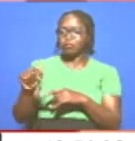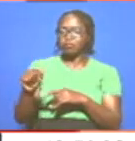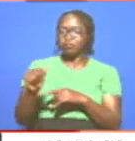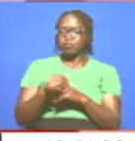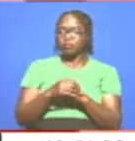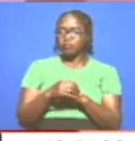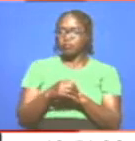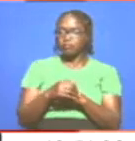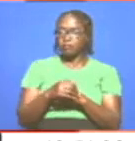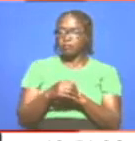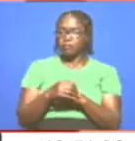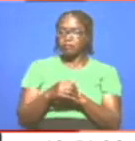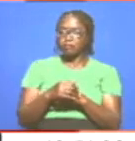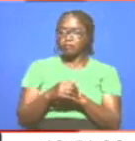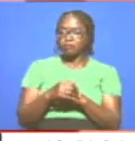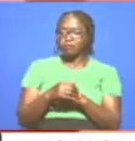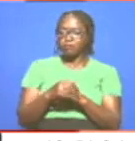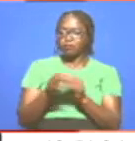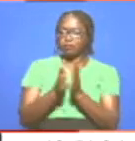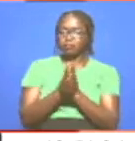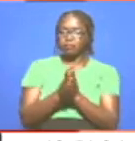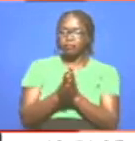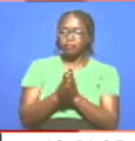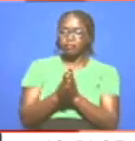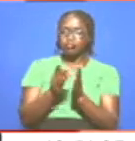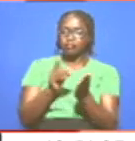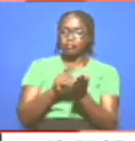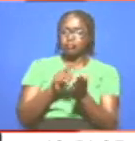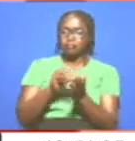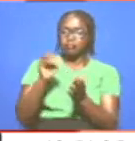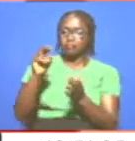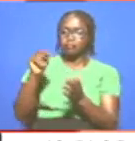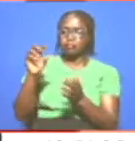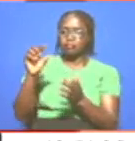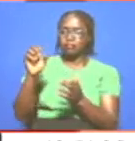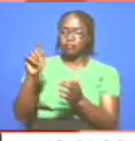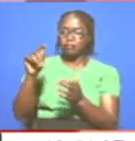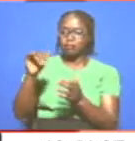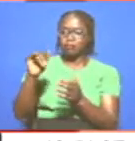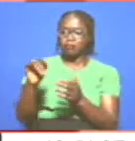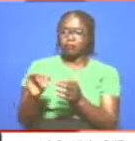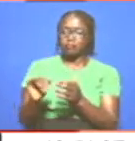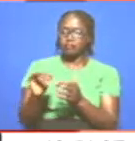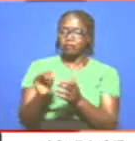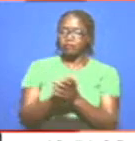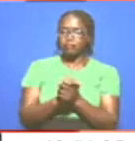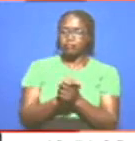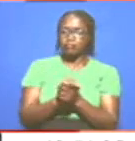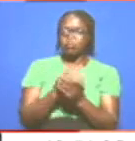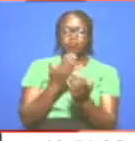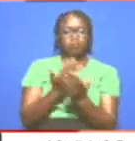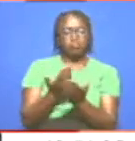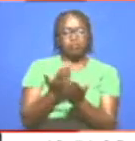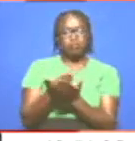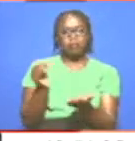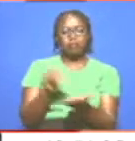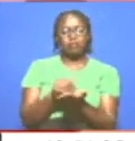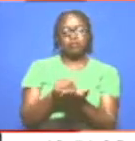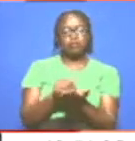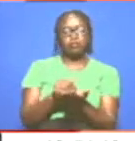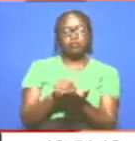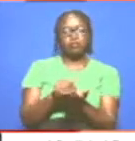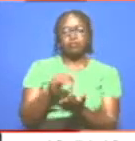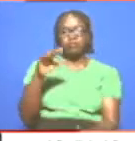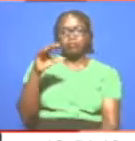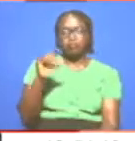who is in normalization committee, and Dr. Ongeti, and they're very supportive on this. So what you're pleading, and I'm pleading again, Waziri, we need